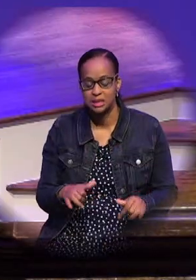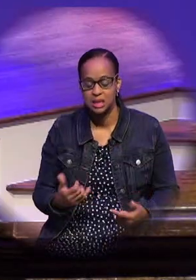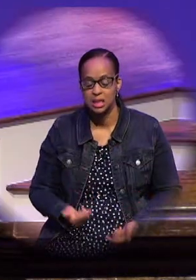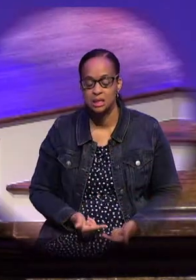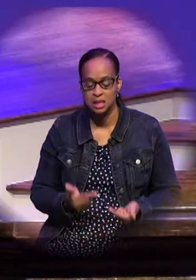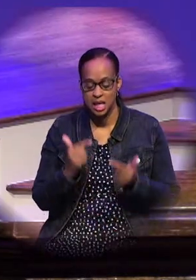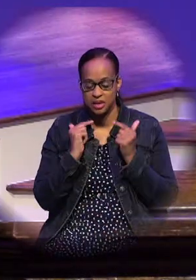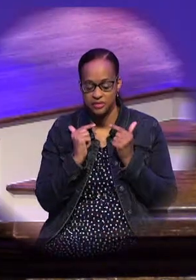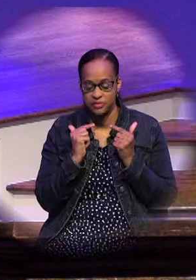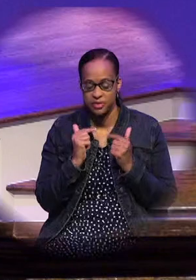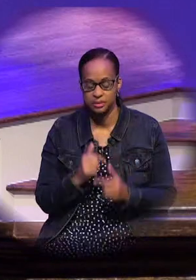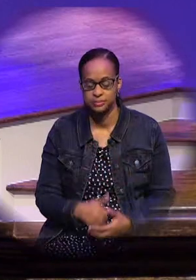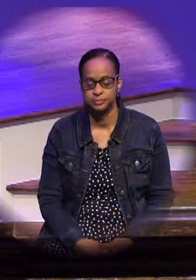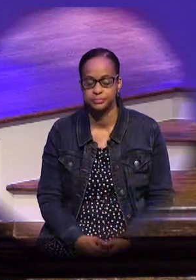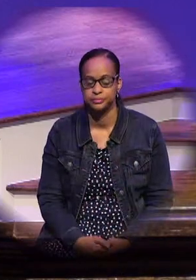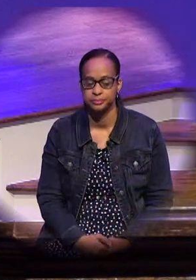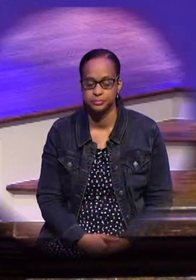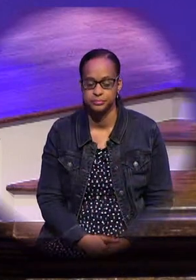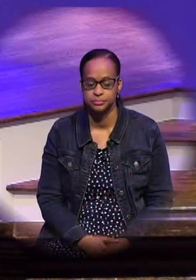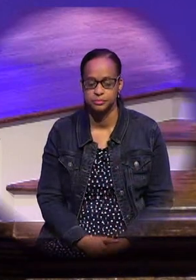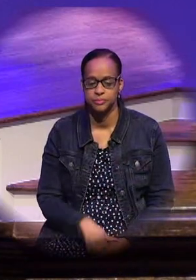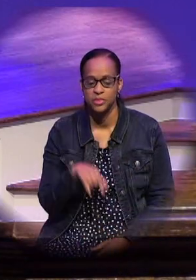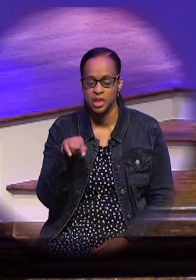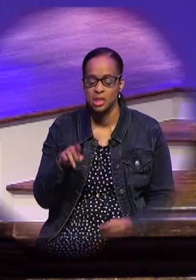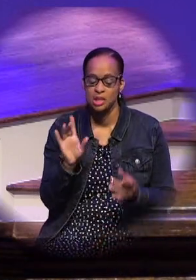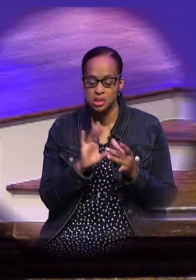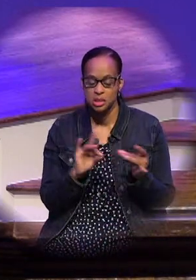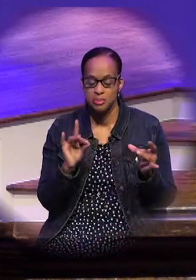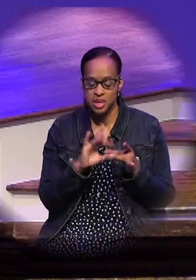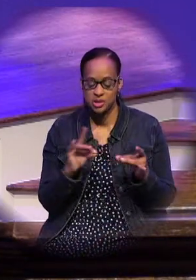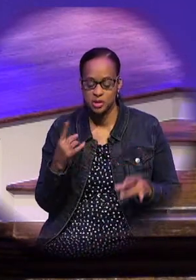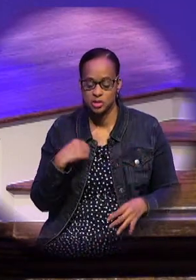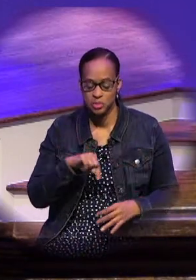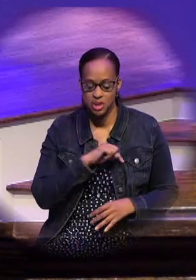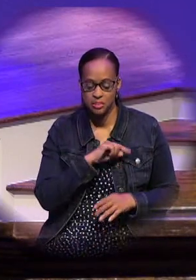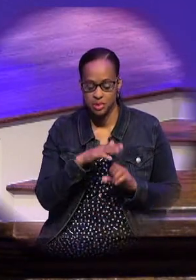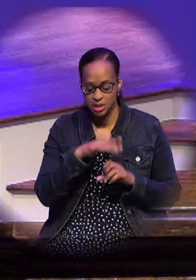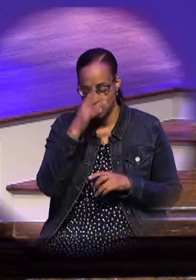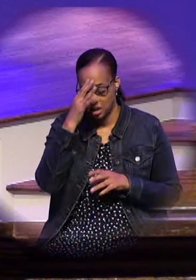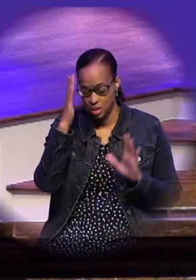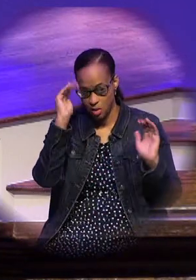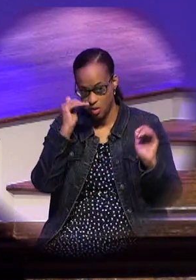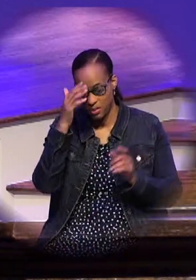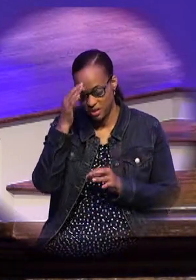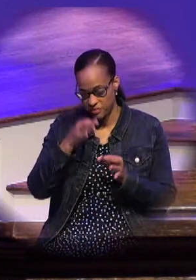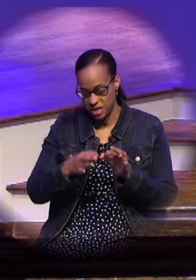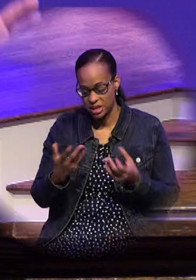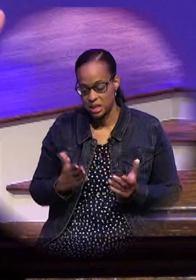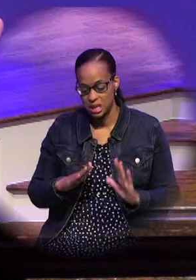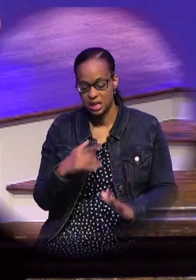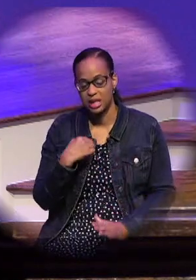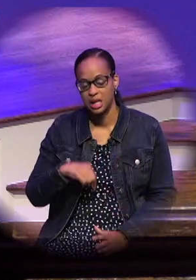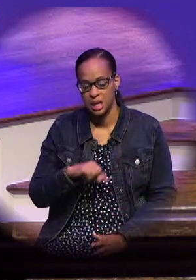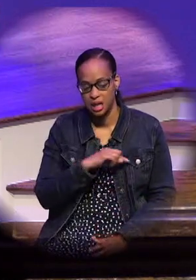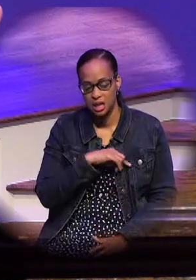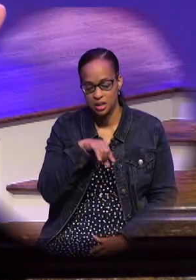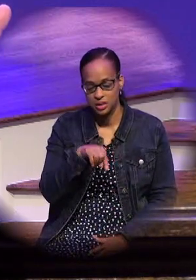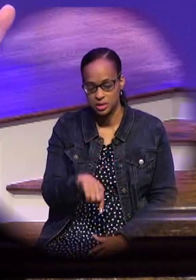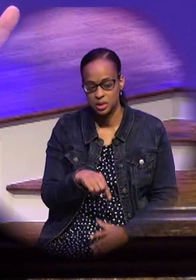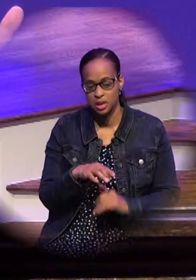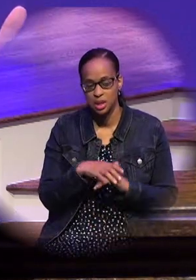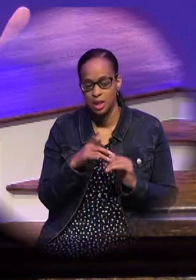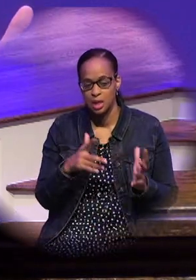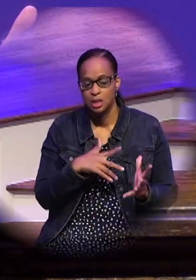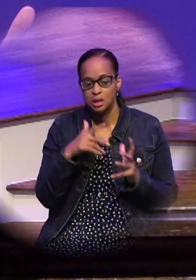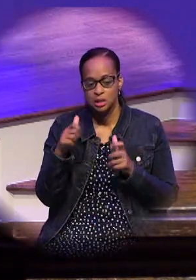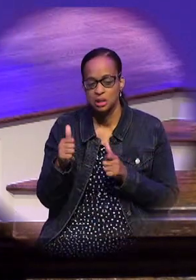everlasting life. This is the message in which we have put our hope. Let us believe it with all of